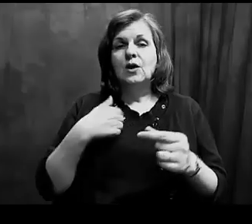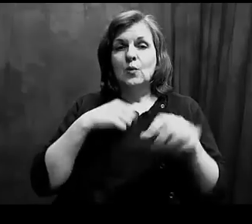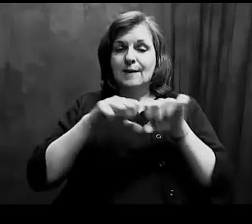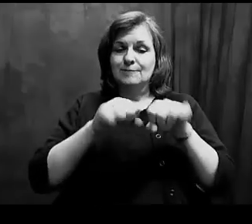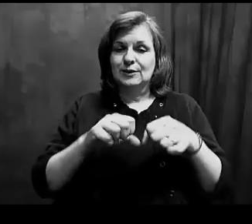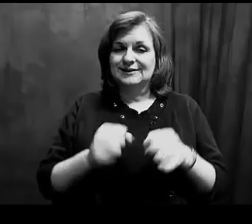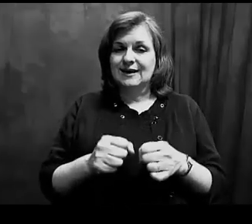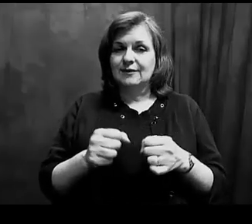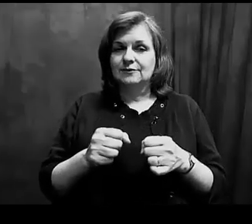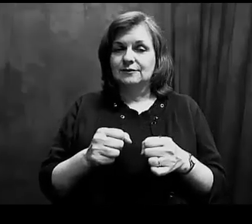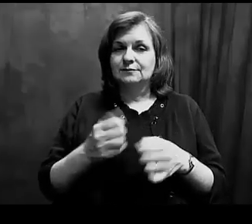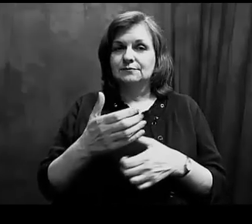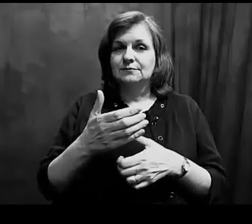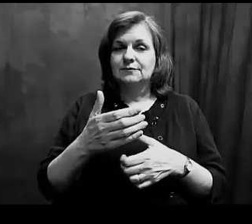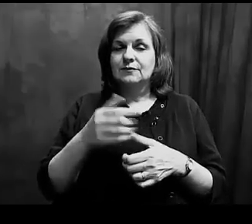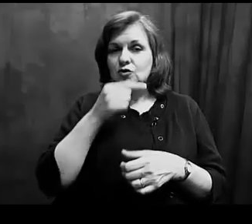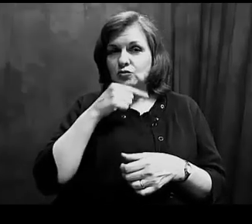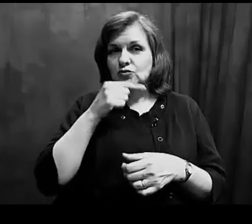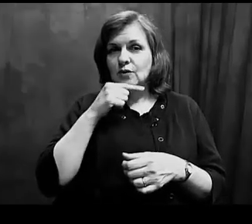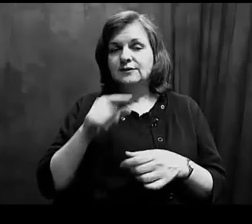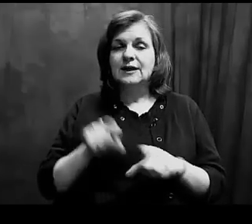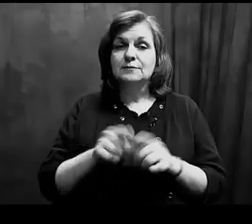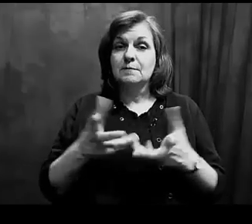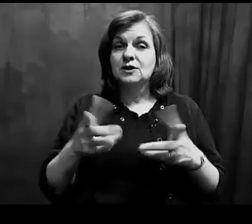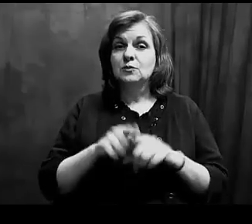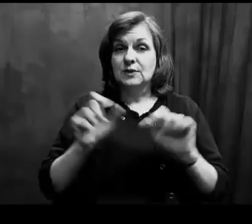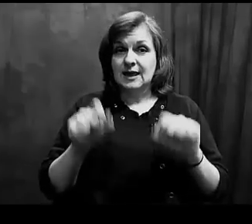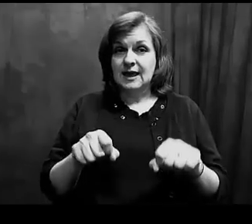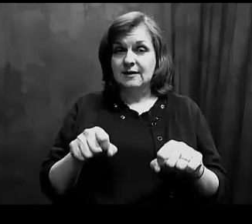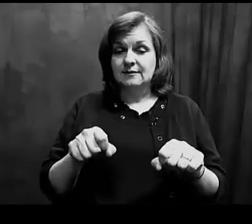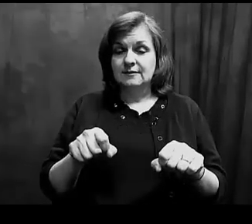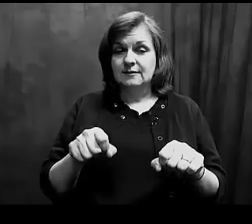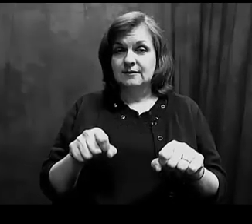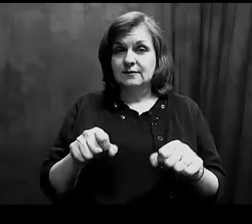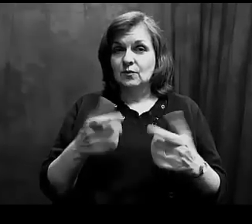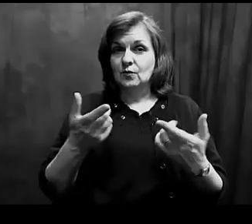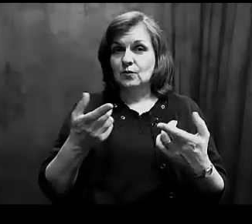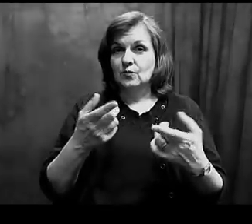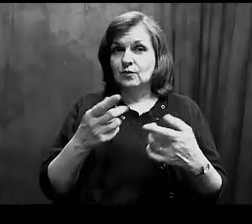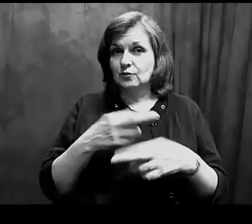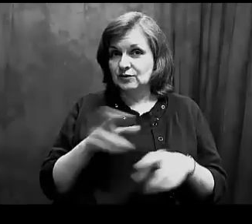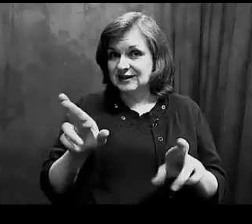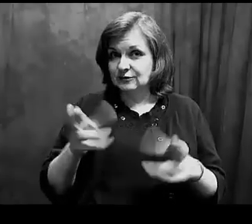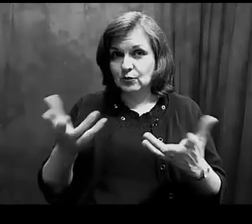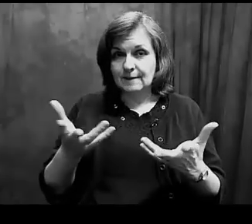the rest of glucose as far as we can, and we're going to release